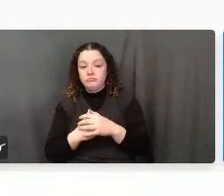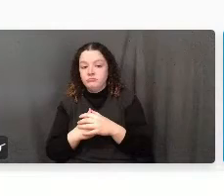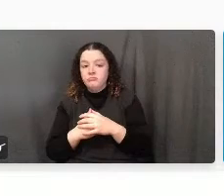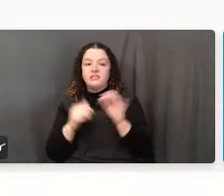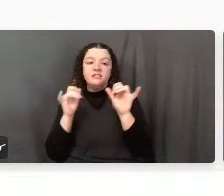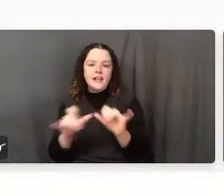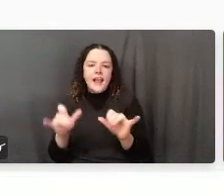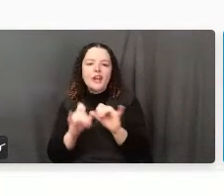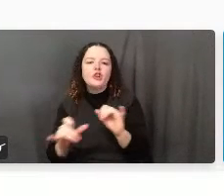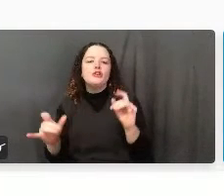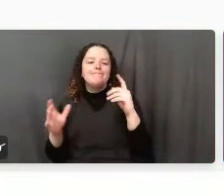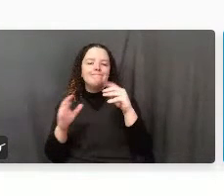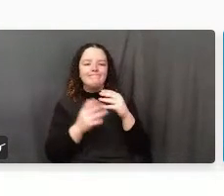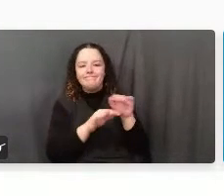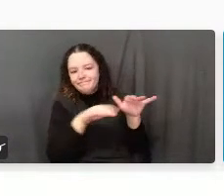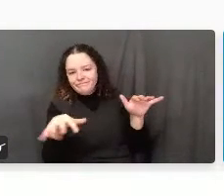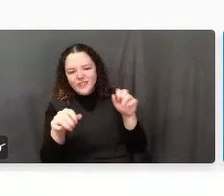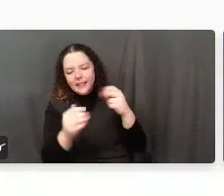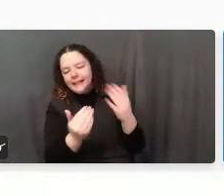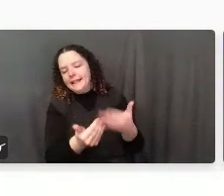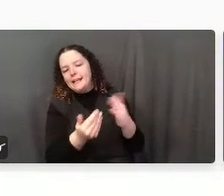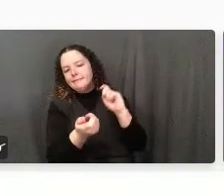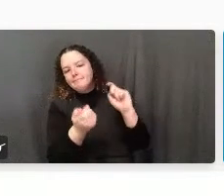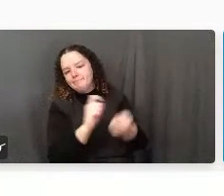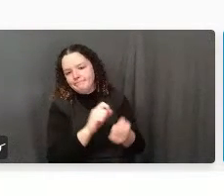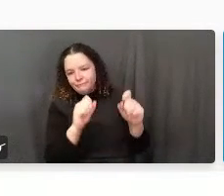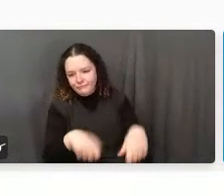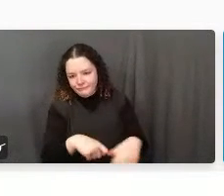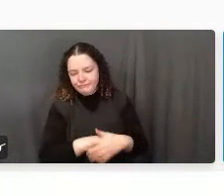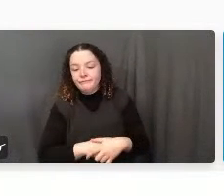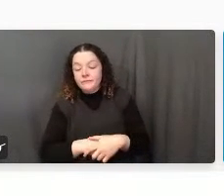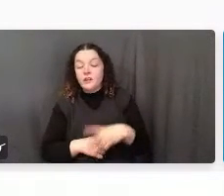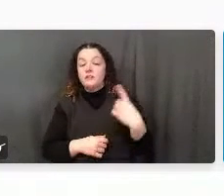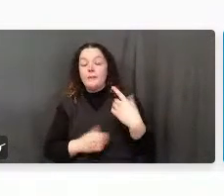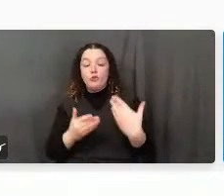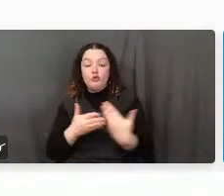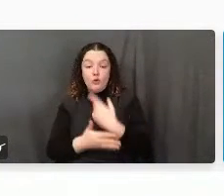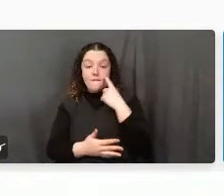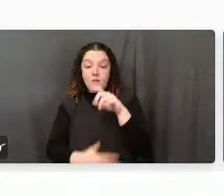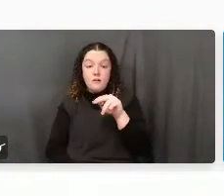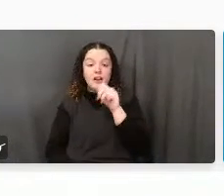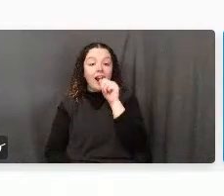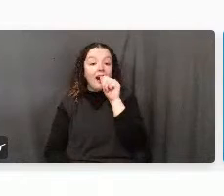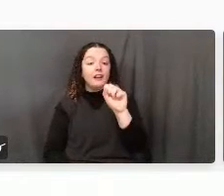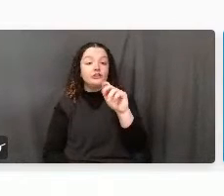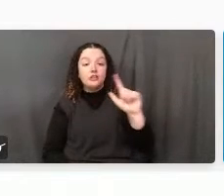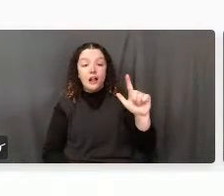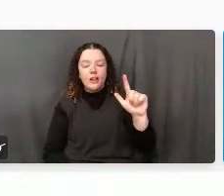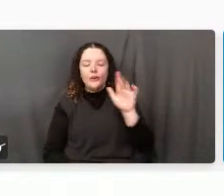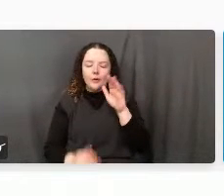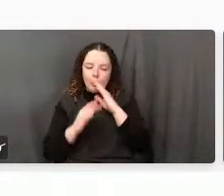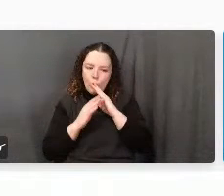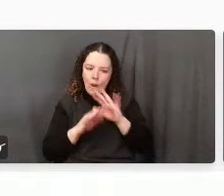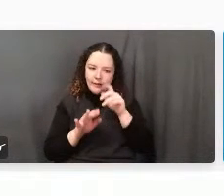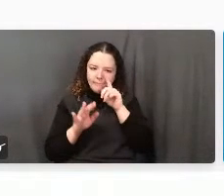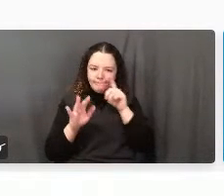go ahead and edit that easily. Something else that's relatively new to Nutshell Campaigns, we quietly announced this on social media, and I